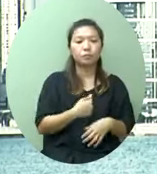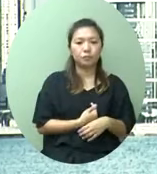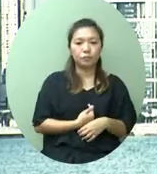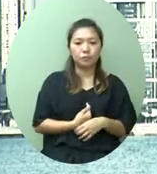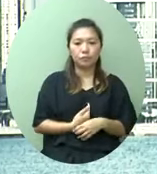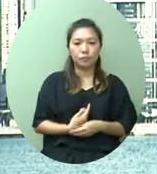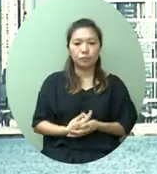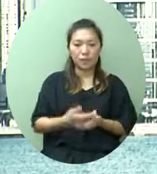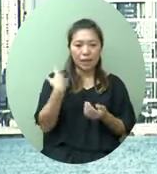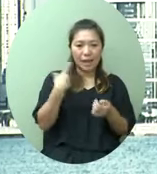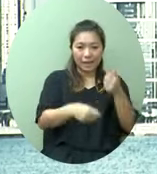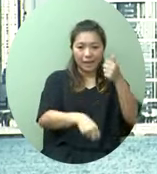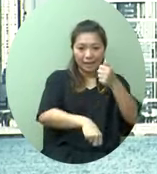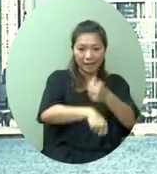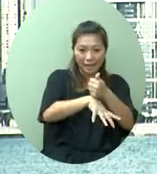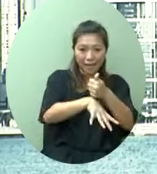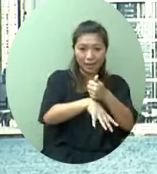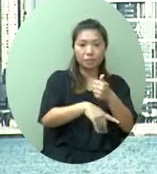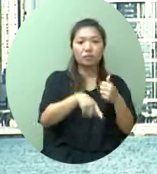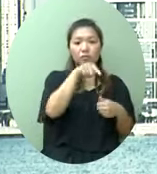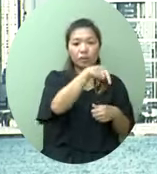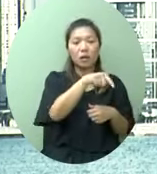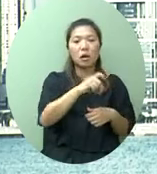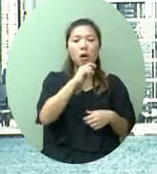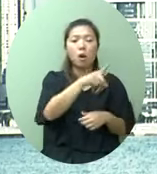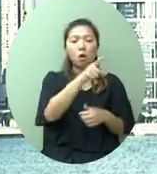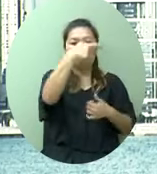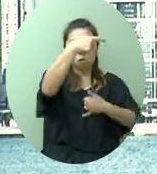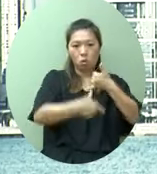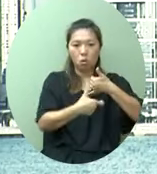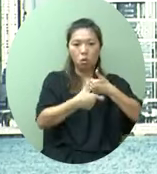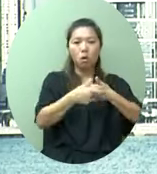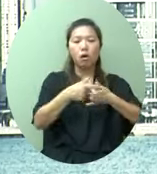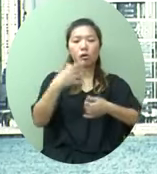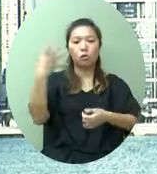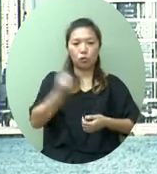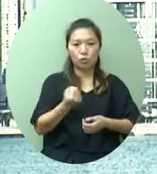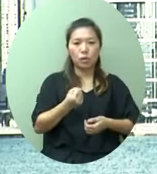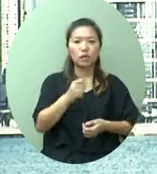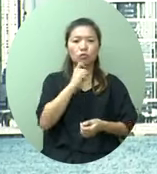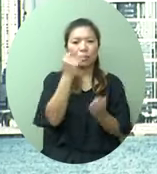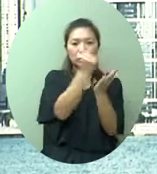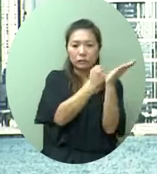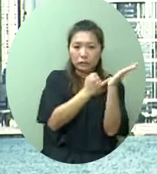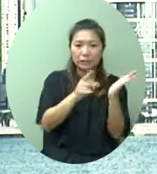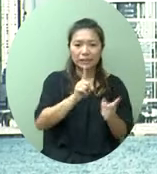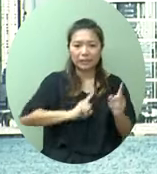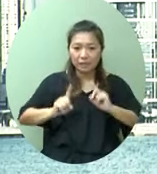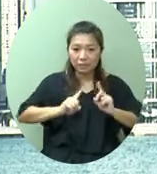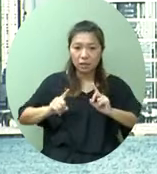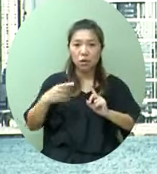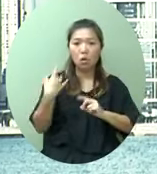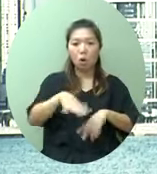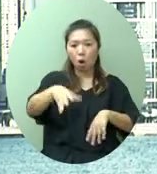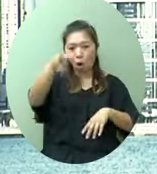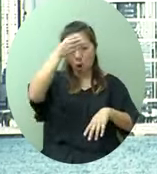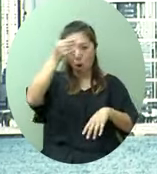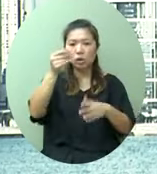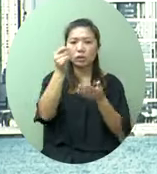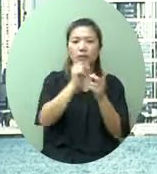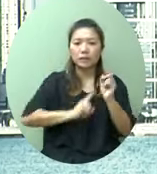being safeguarded. So that's point number one, including artistic freedom and academic freedom. Secondly,